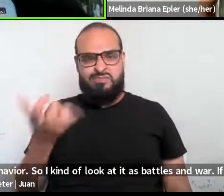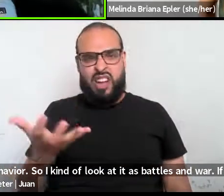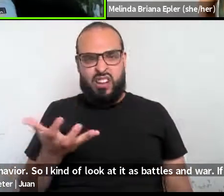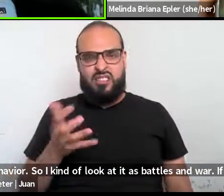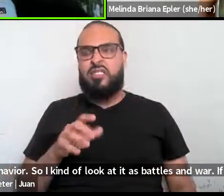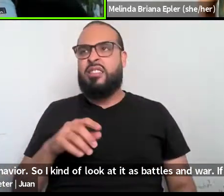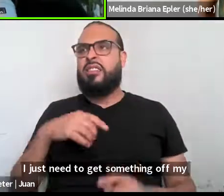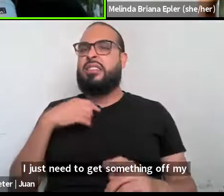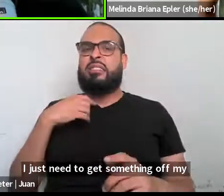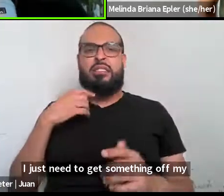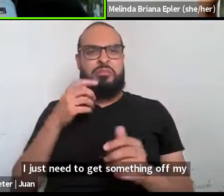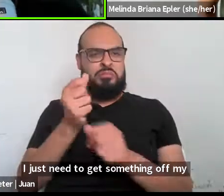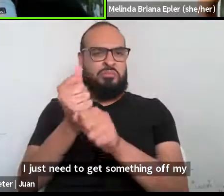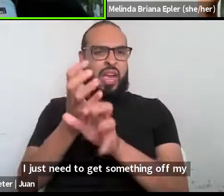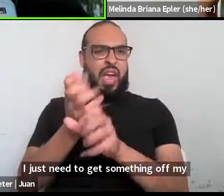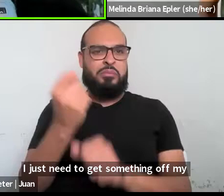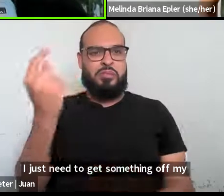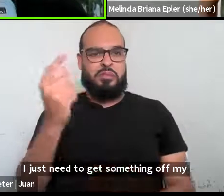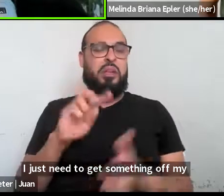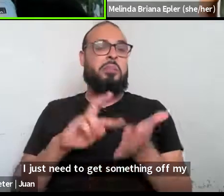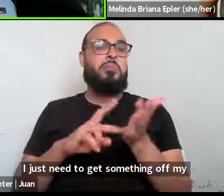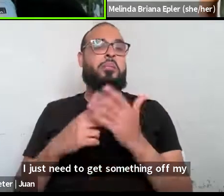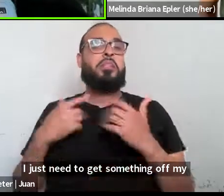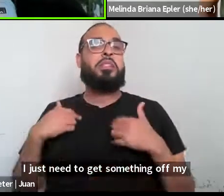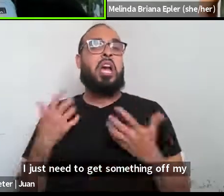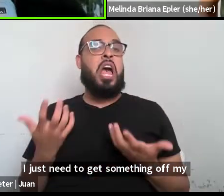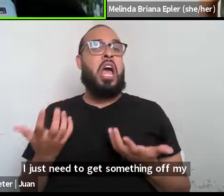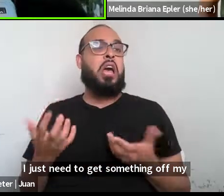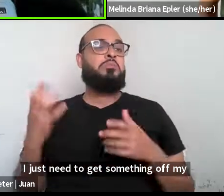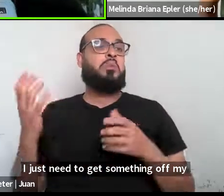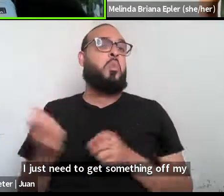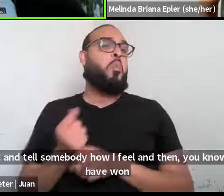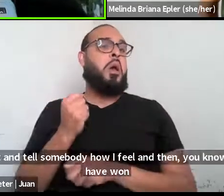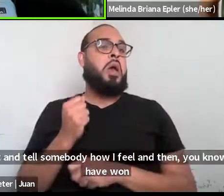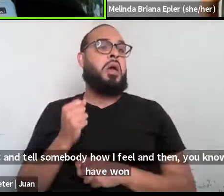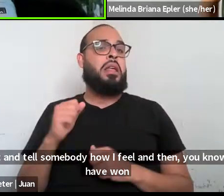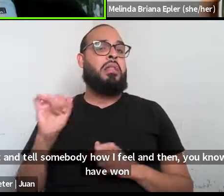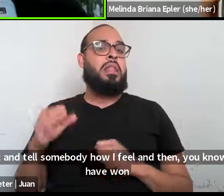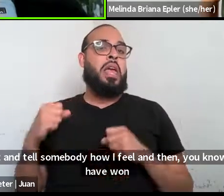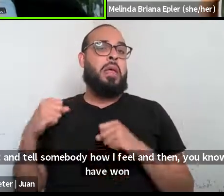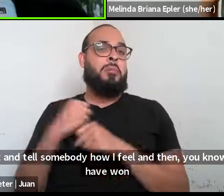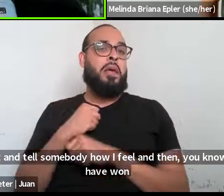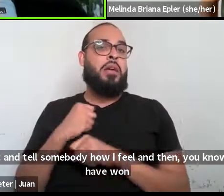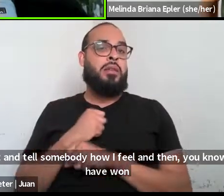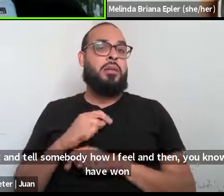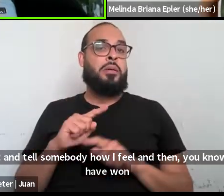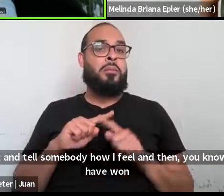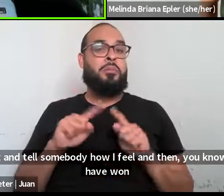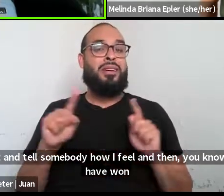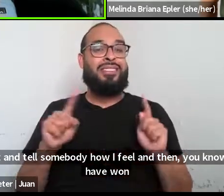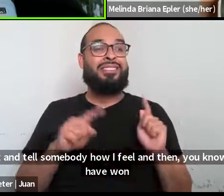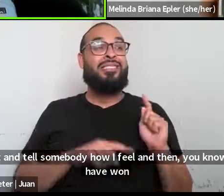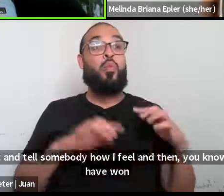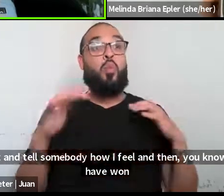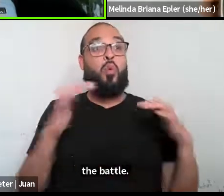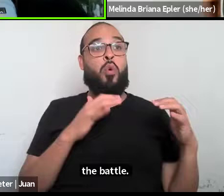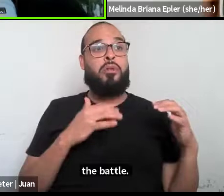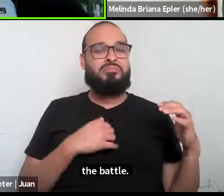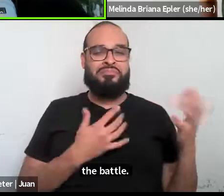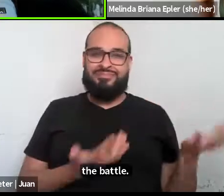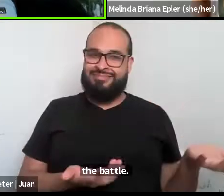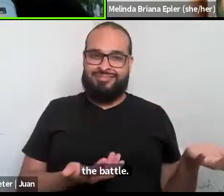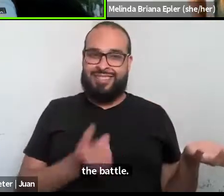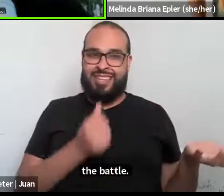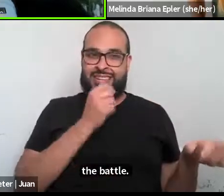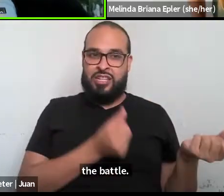and then, I've won the battle. And I have done a disservice to the war in terms of long